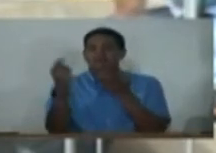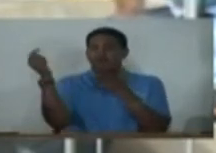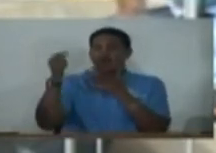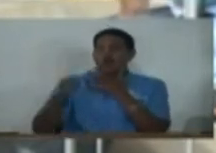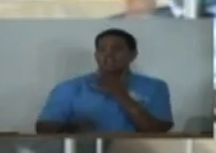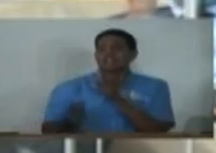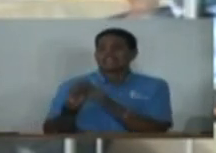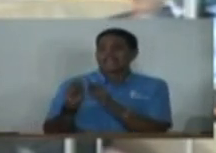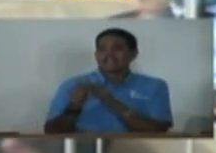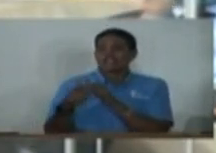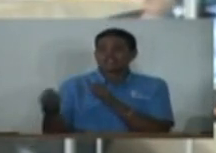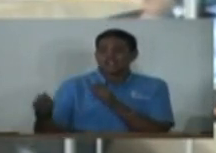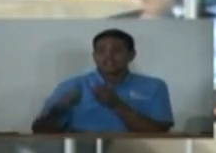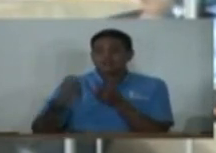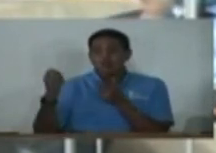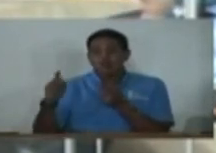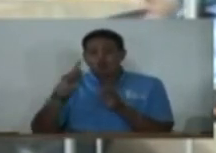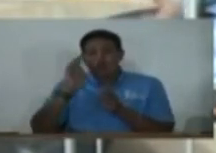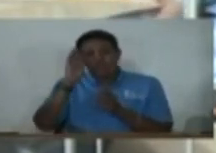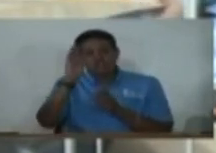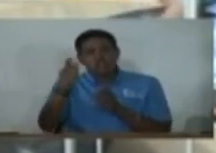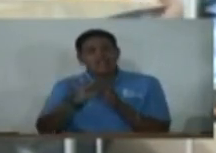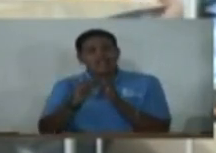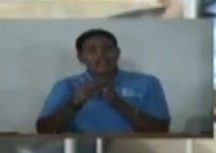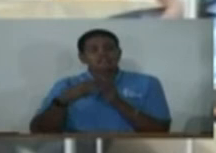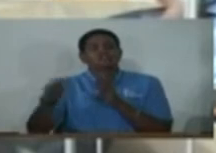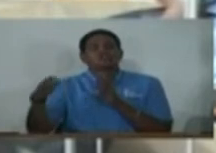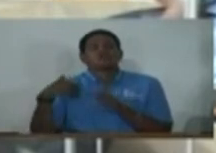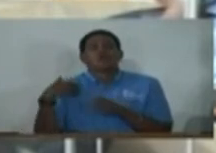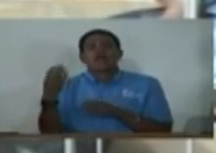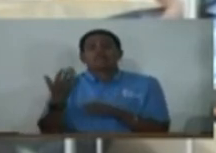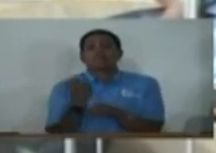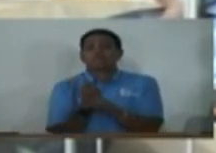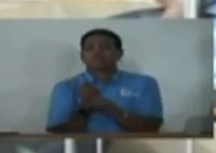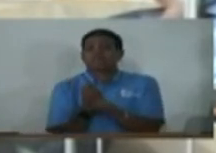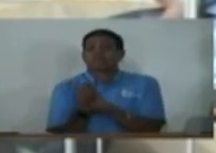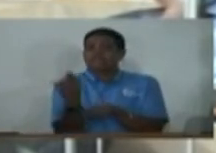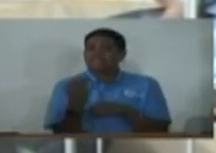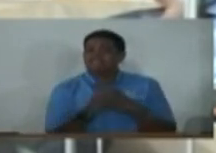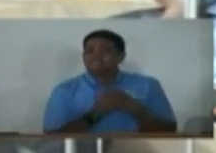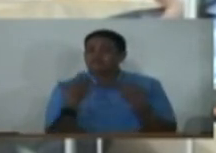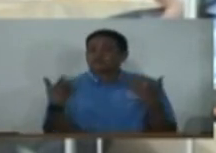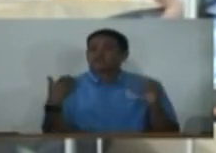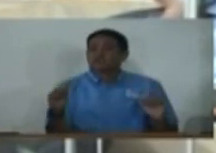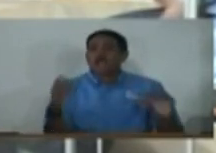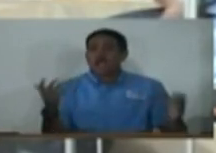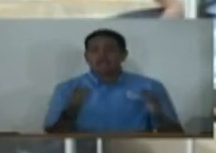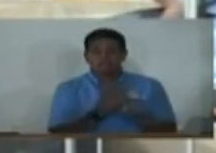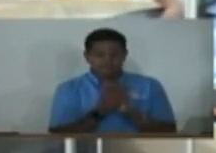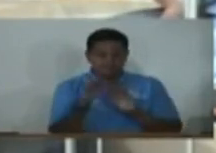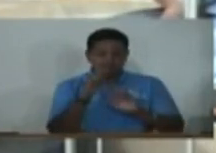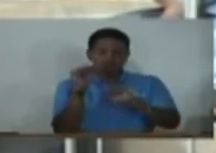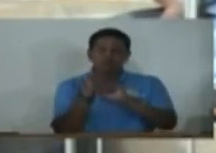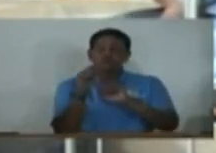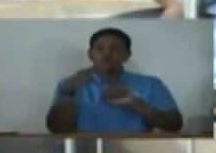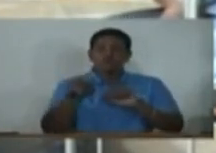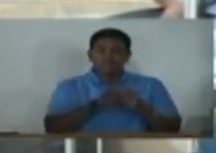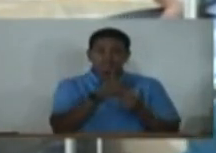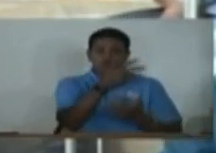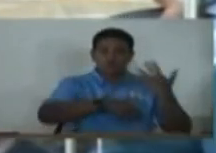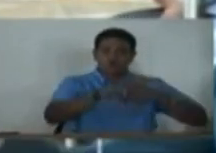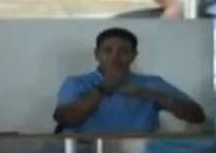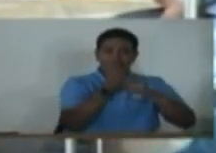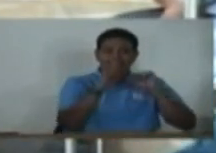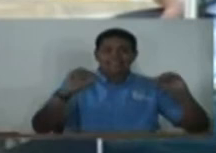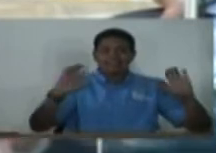cash transfers or just straight cash transfers. We try to help them with jobs. We try to ensure that we have social safety nets